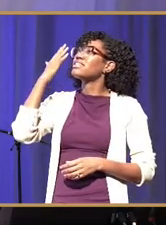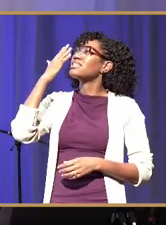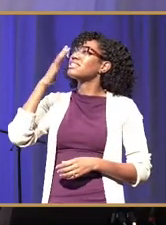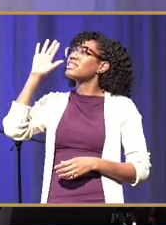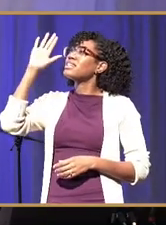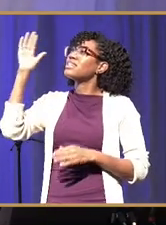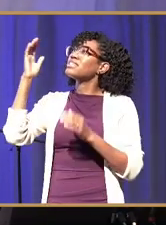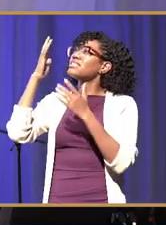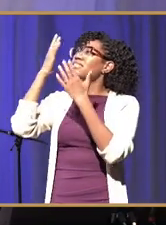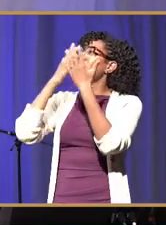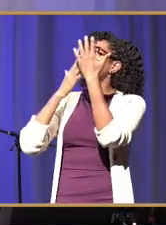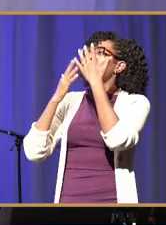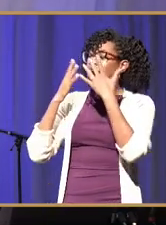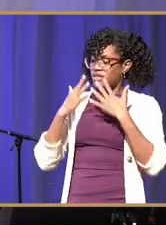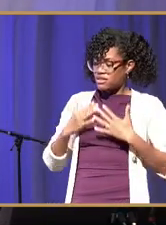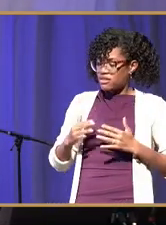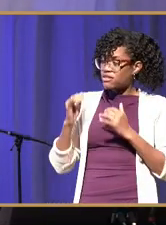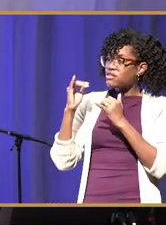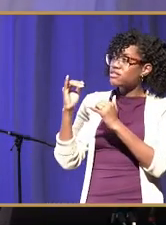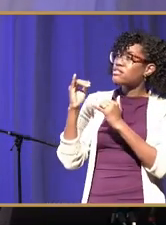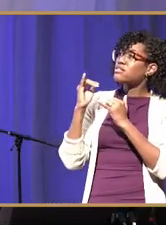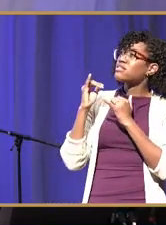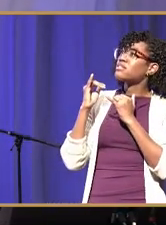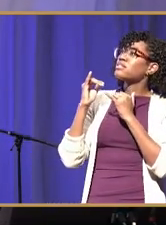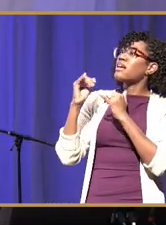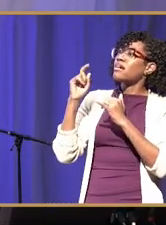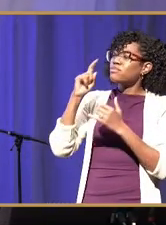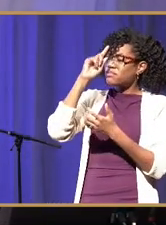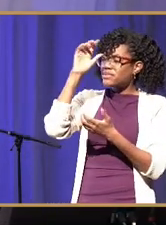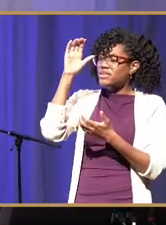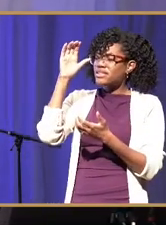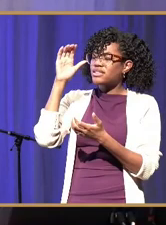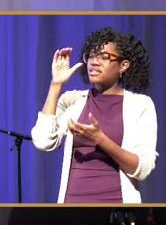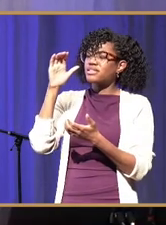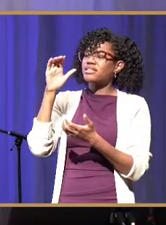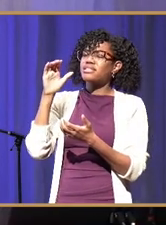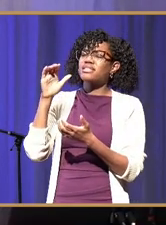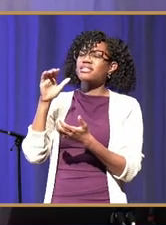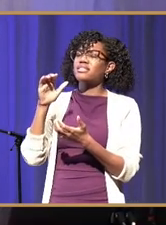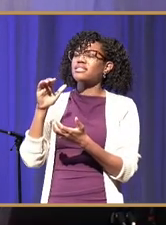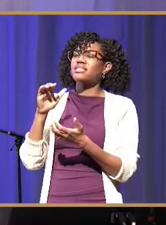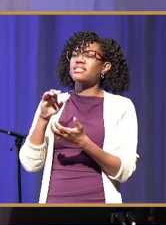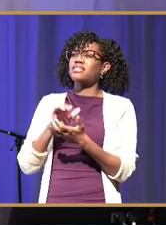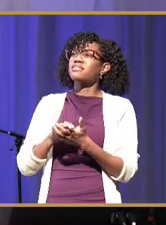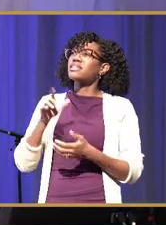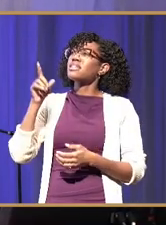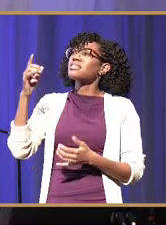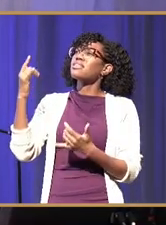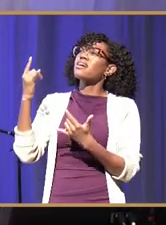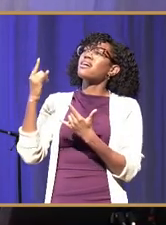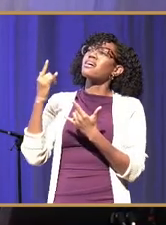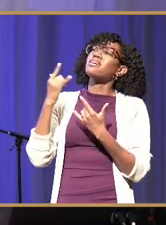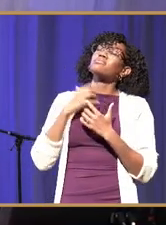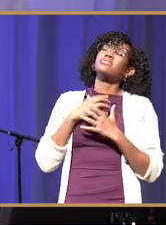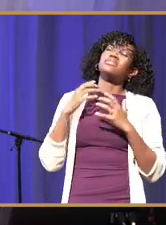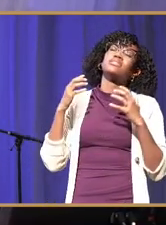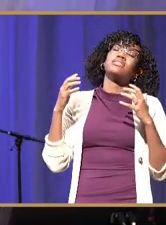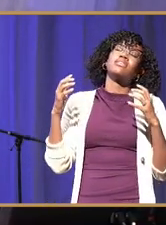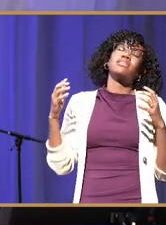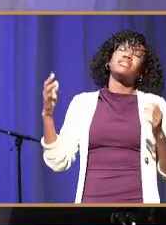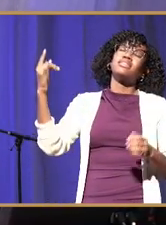his image. I gotta believe that he loves me so.